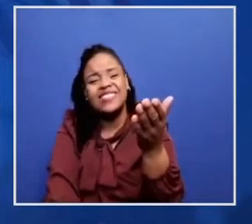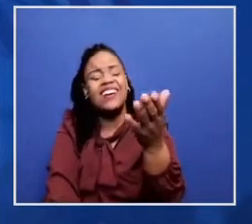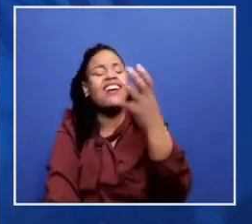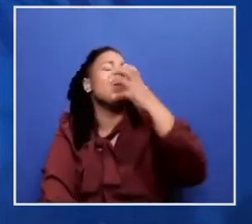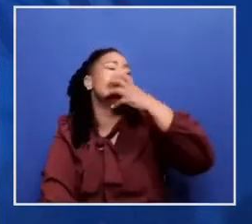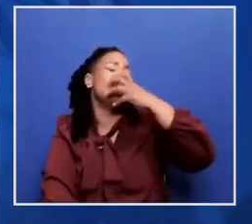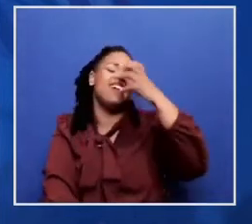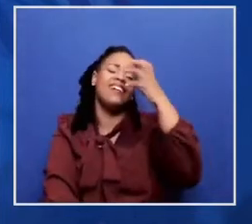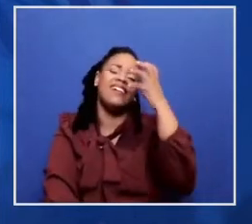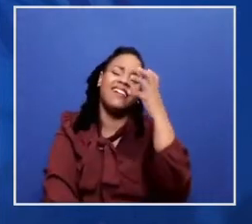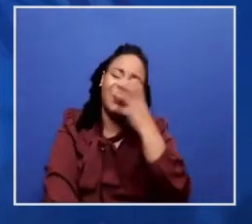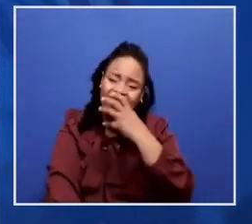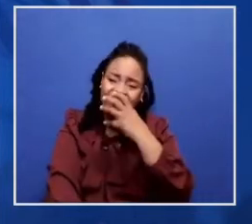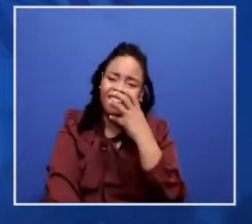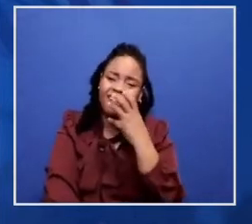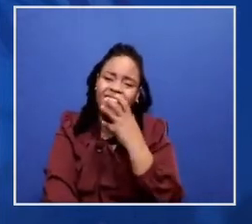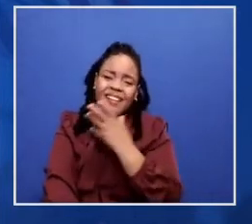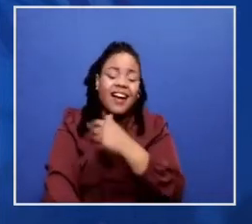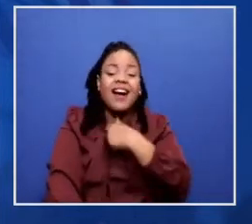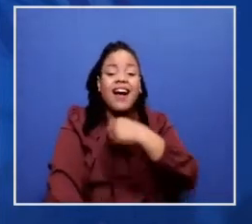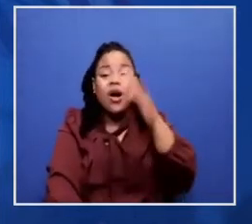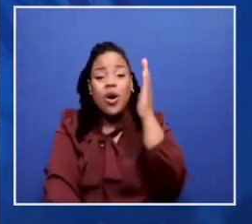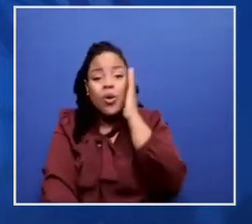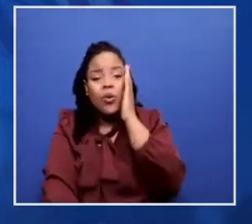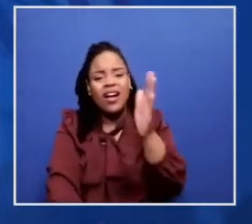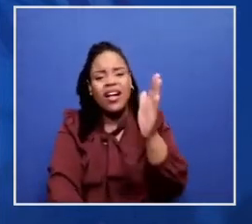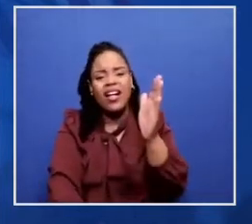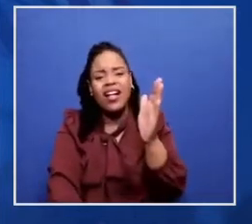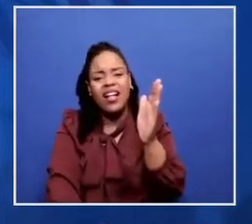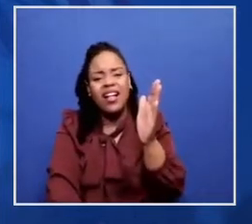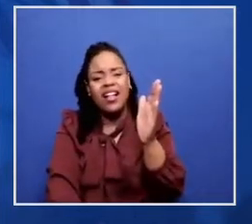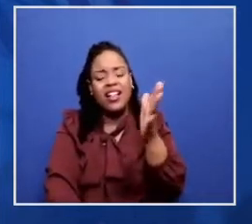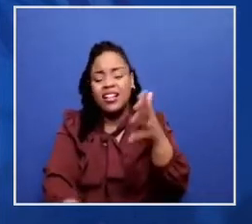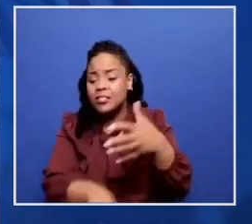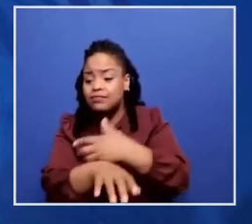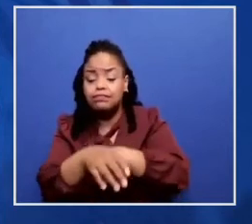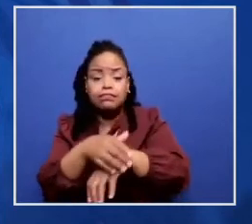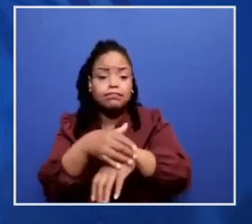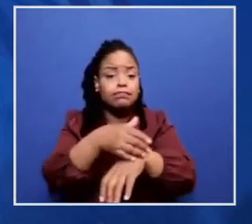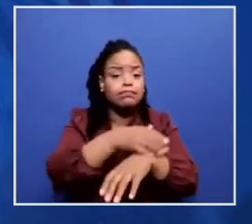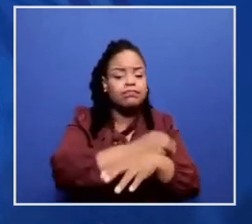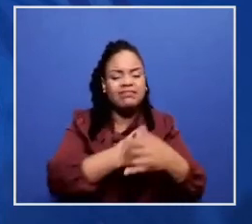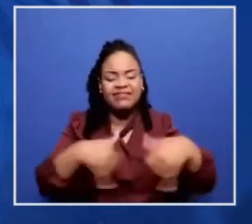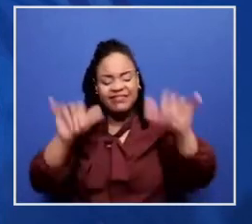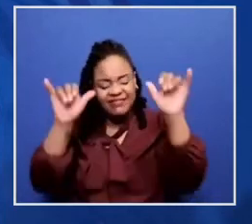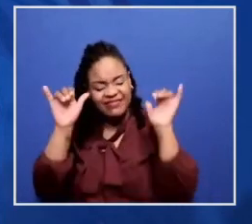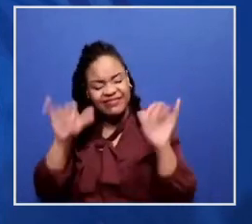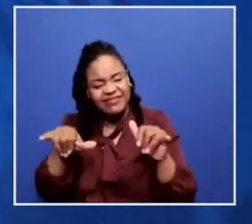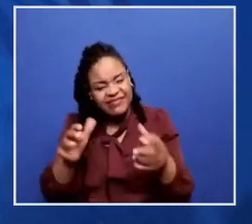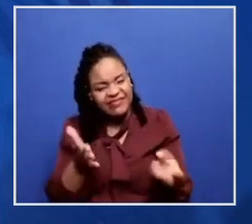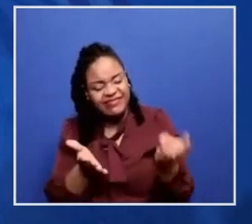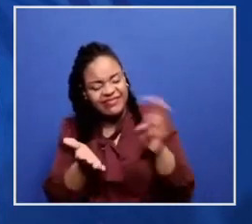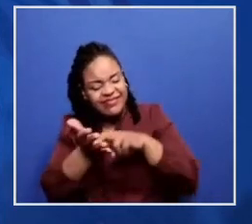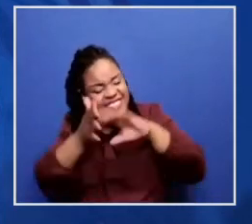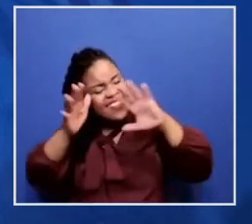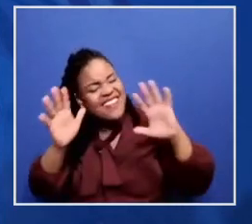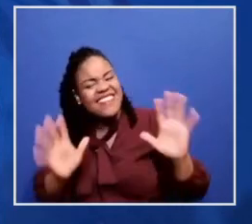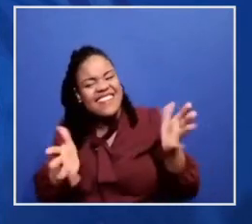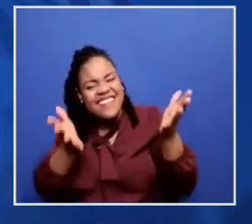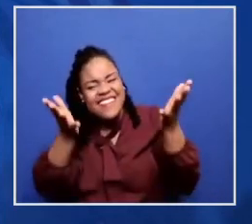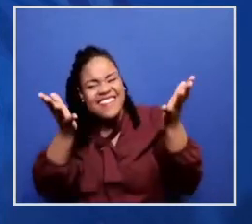And I'll rise up, high like the waves, rise, spite of